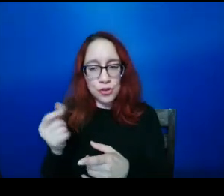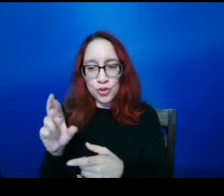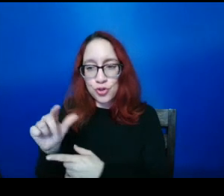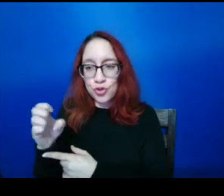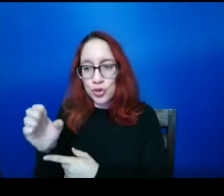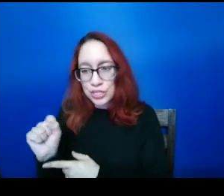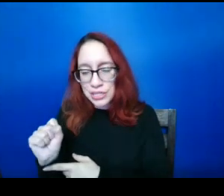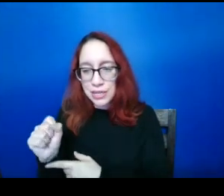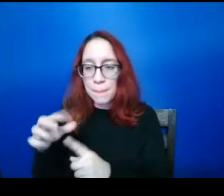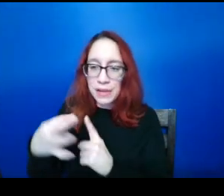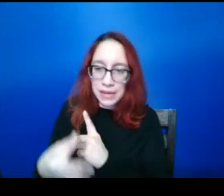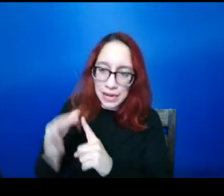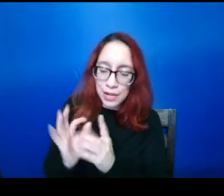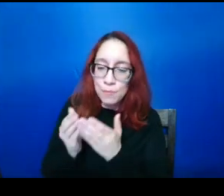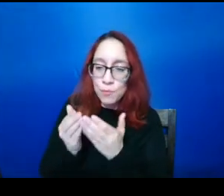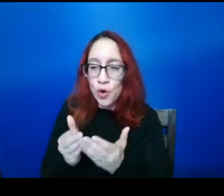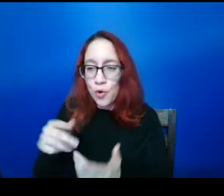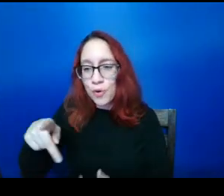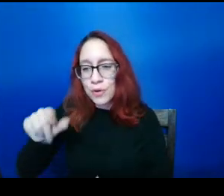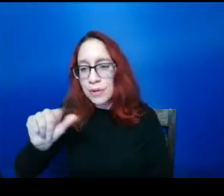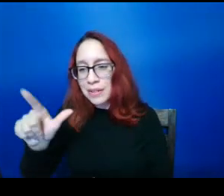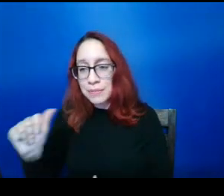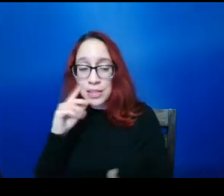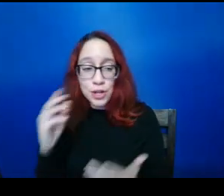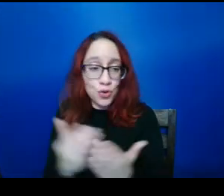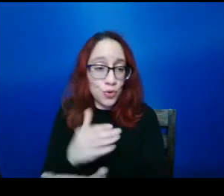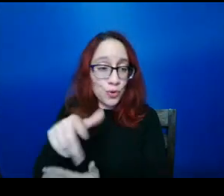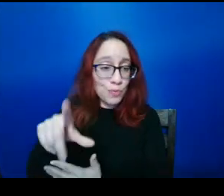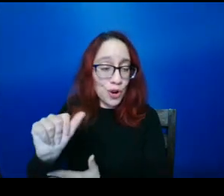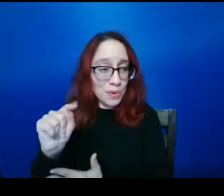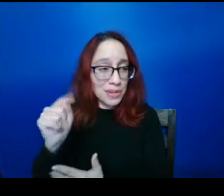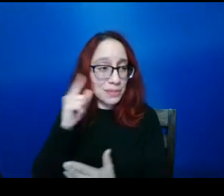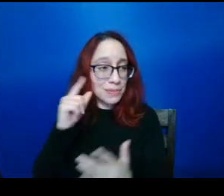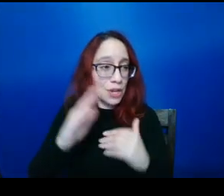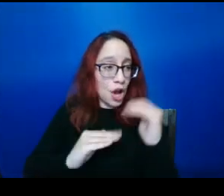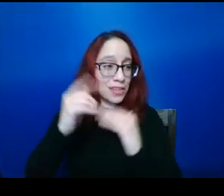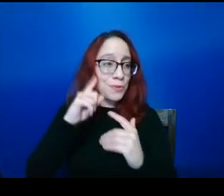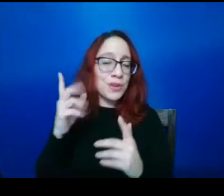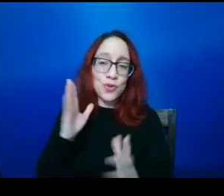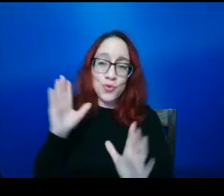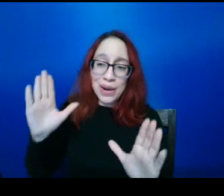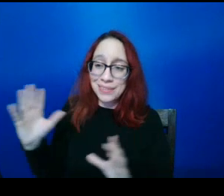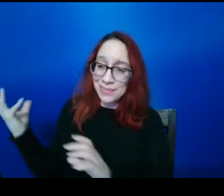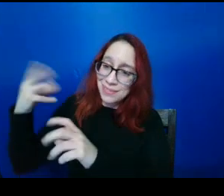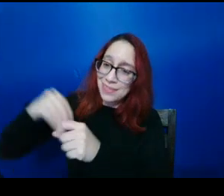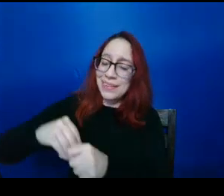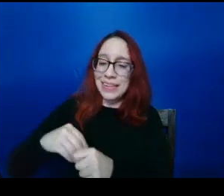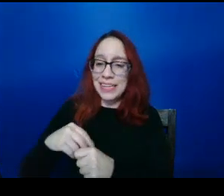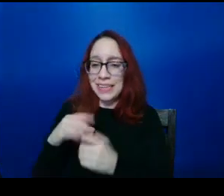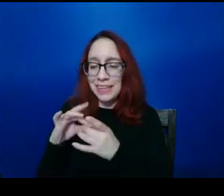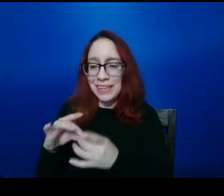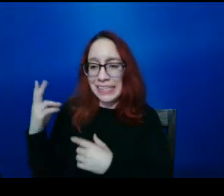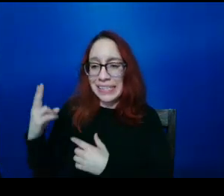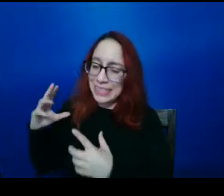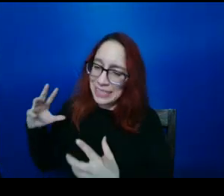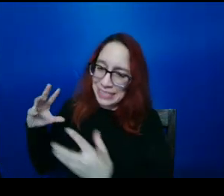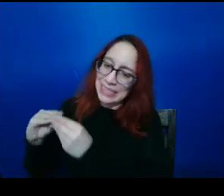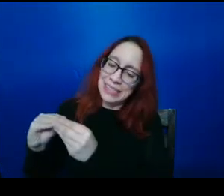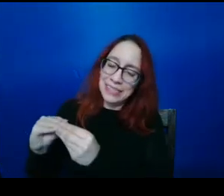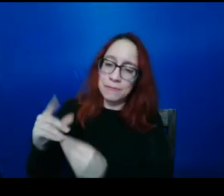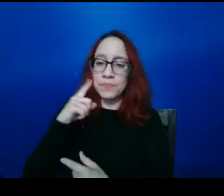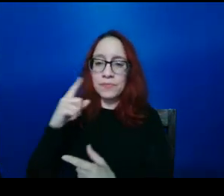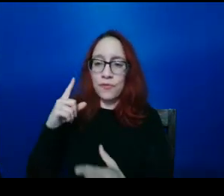Boat, the plaza, and their new apartment complex. So it'd be great to get them involved and just historically incorporate that kind of initiative